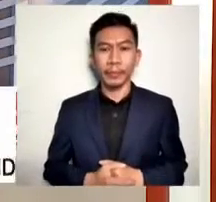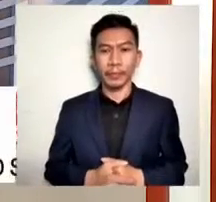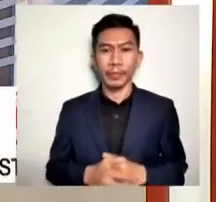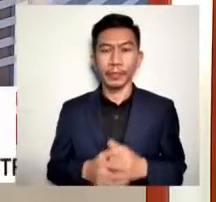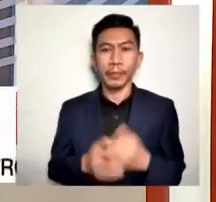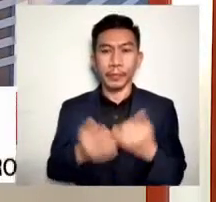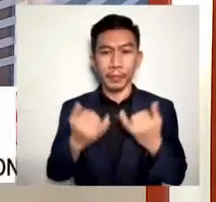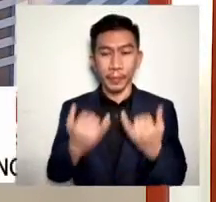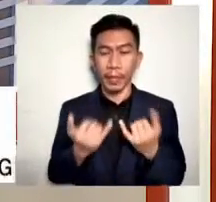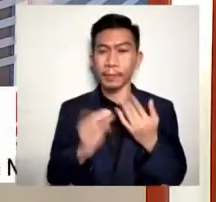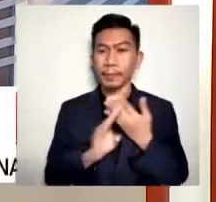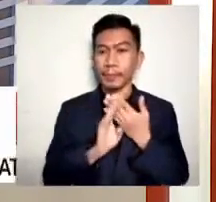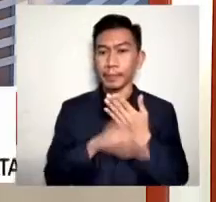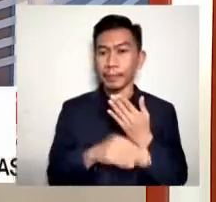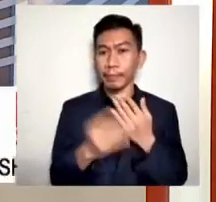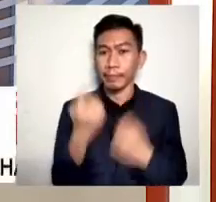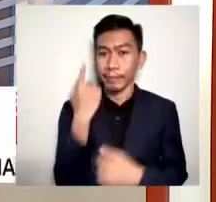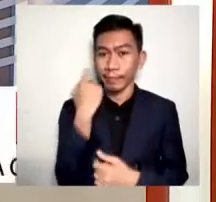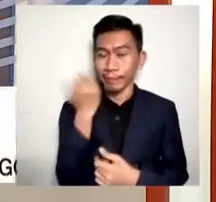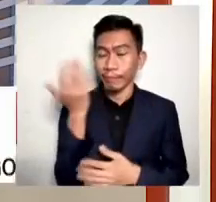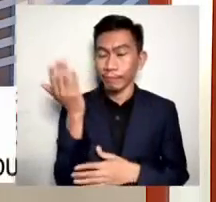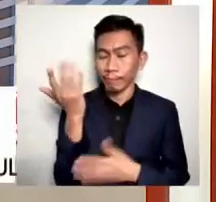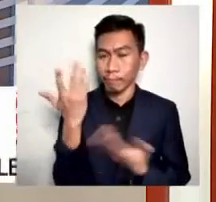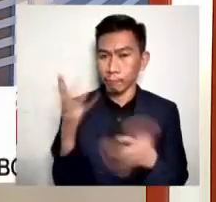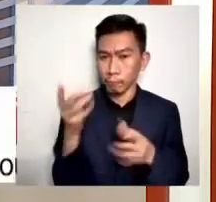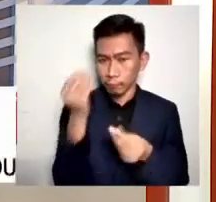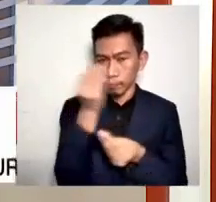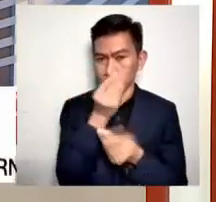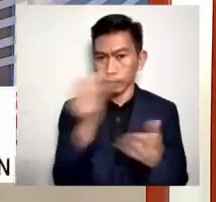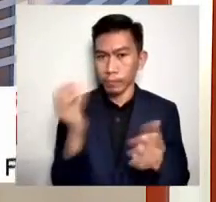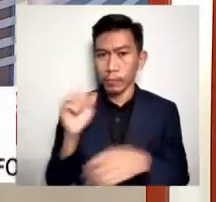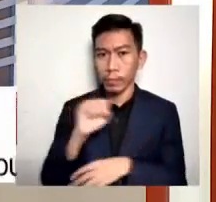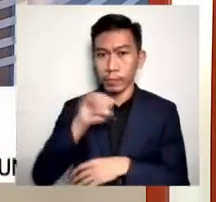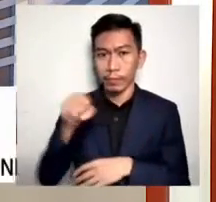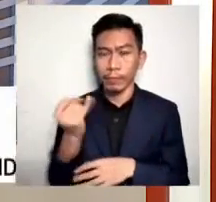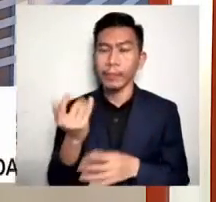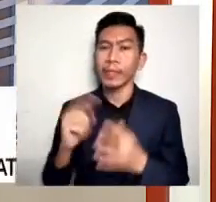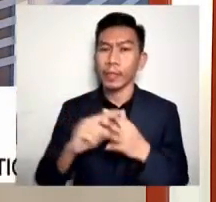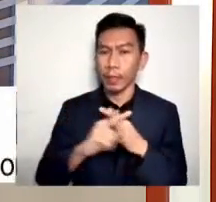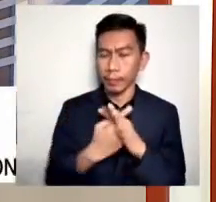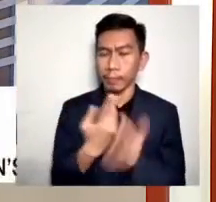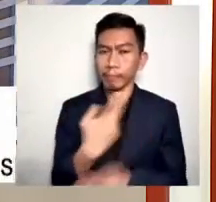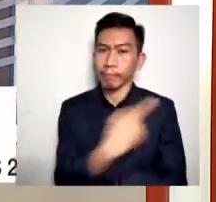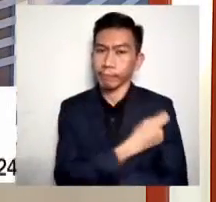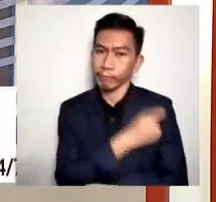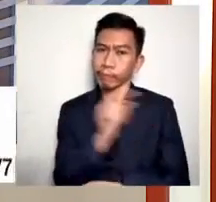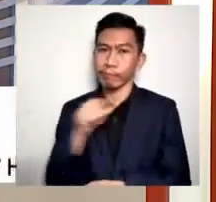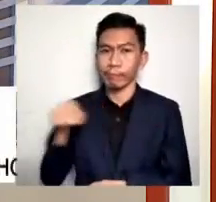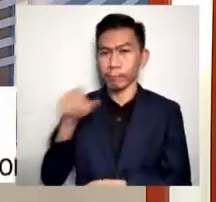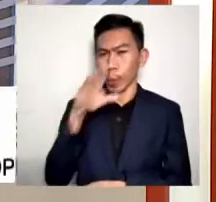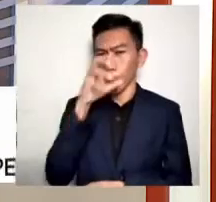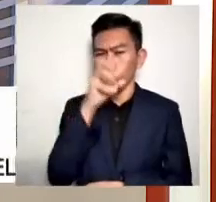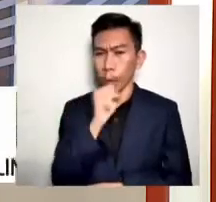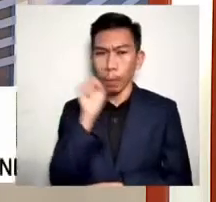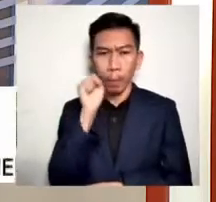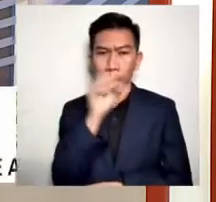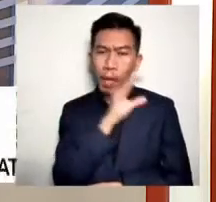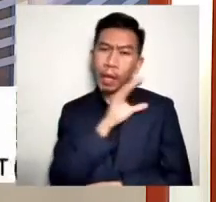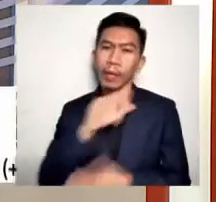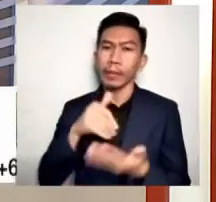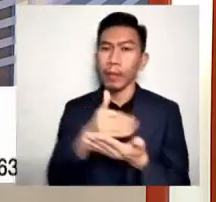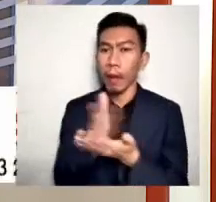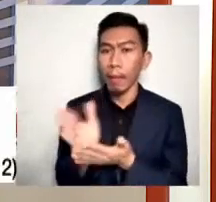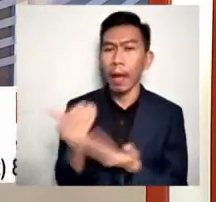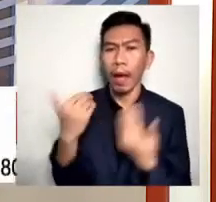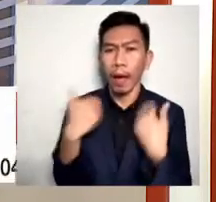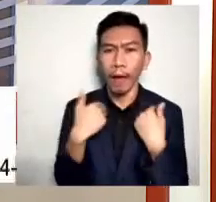Reported earlier, the local government of San Juan City has started vaccinating its senior citizens and individuals with comorbidities today, Tuesday.